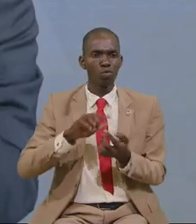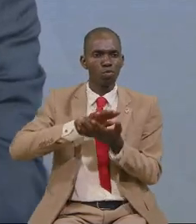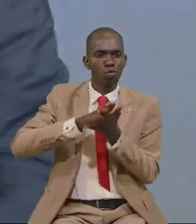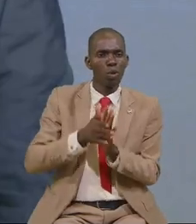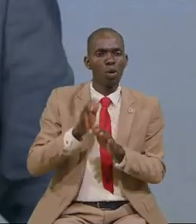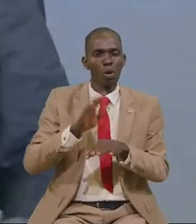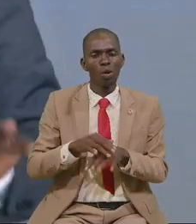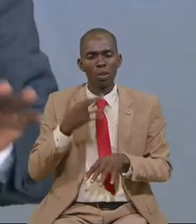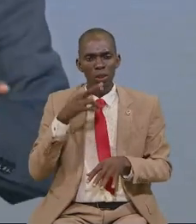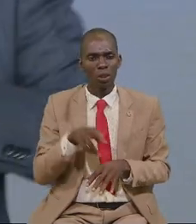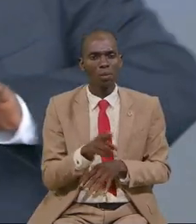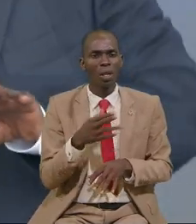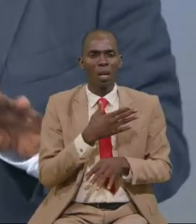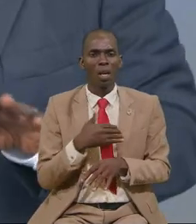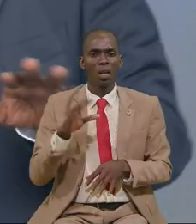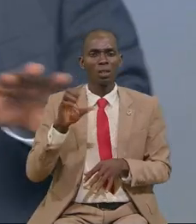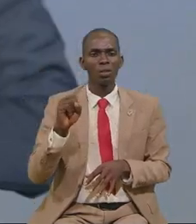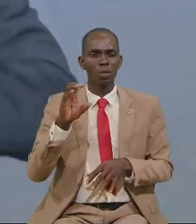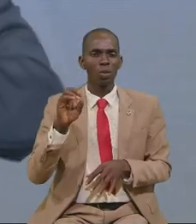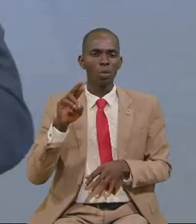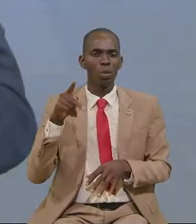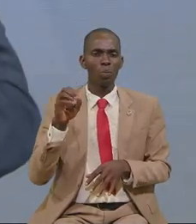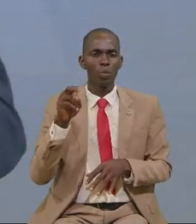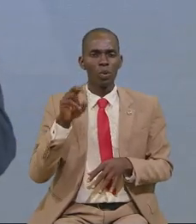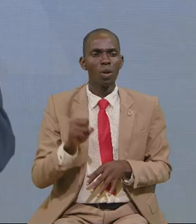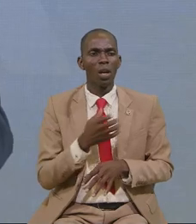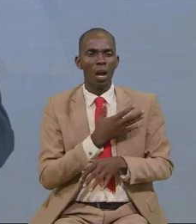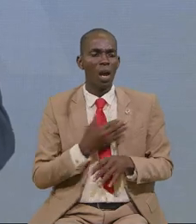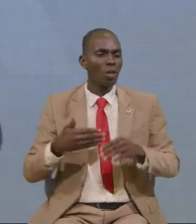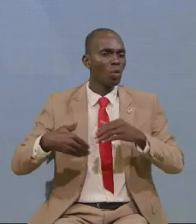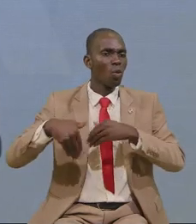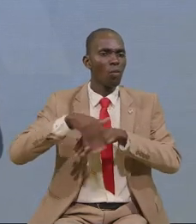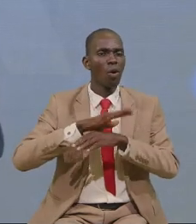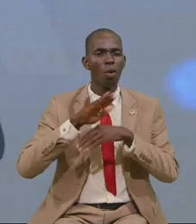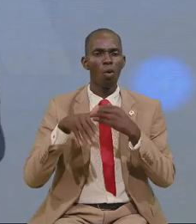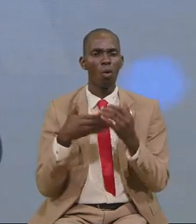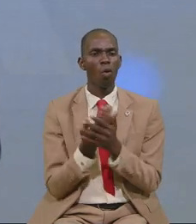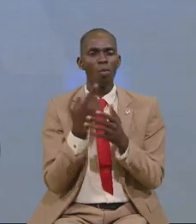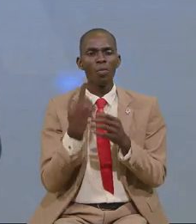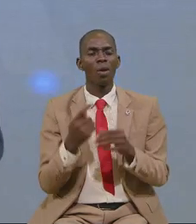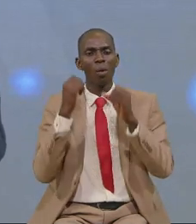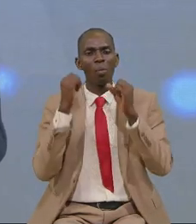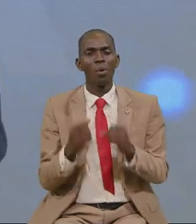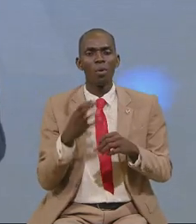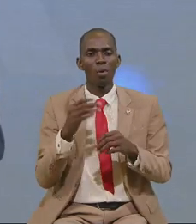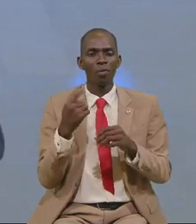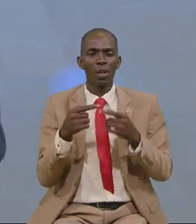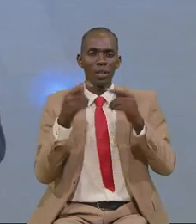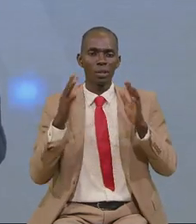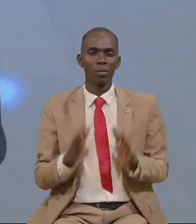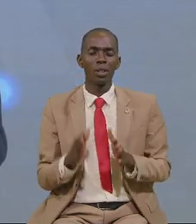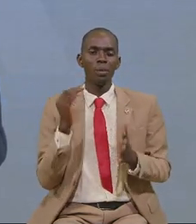and scorpions and over all the power of the enemy.